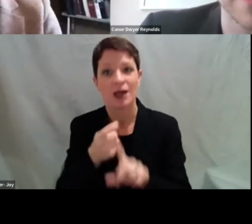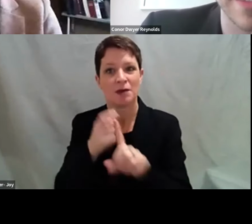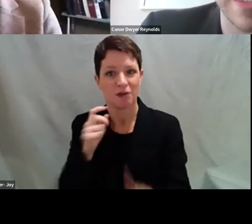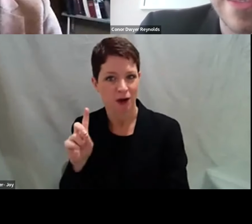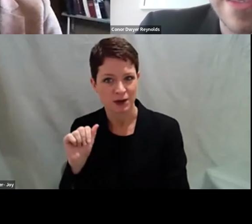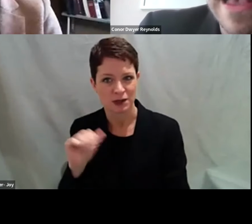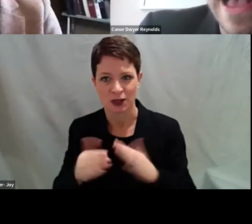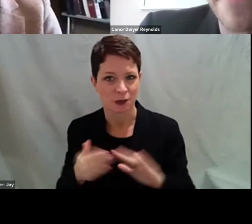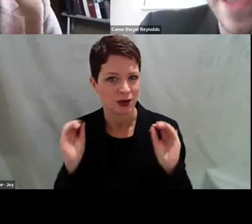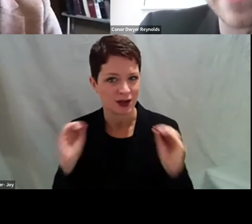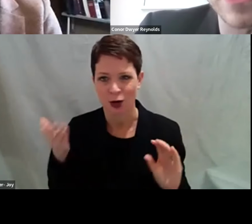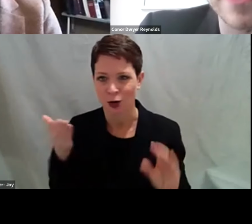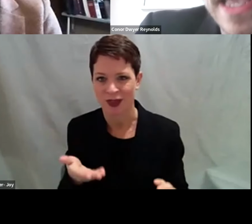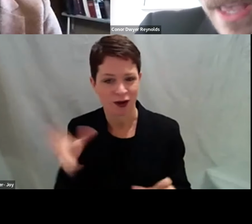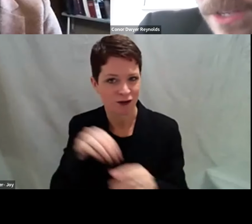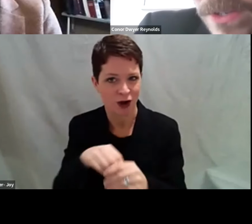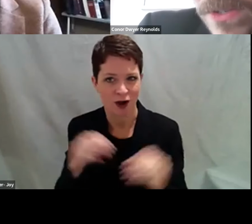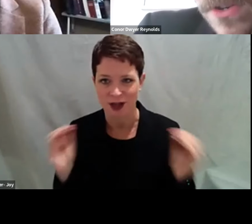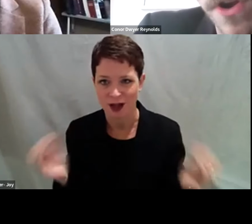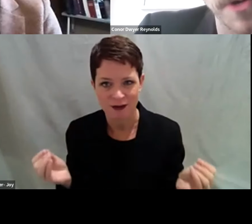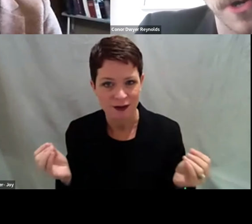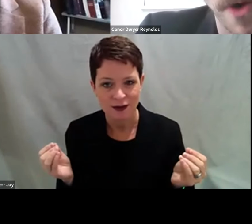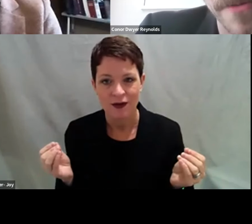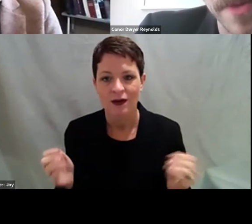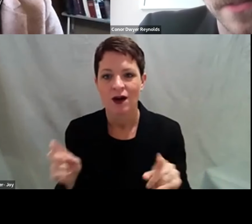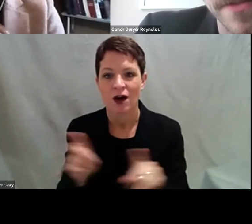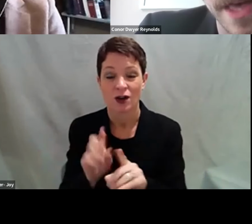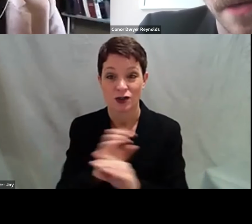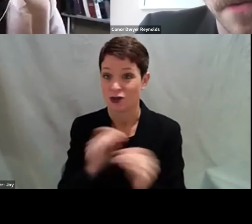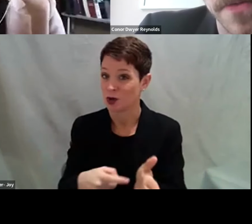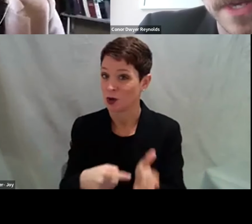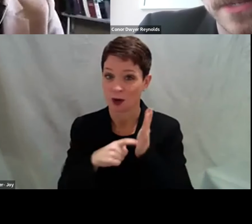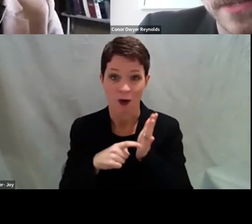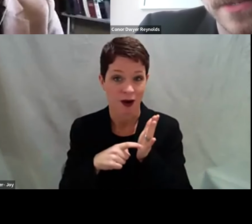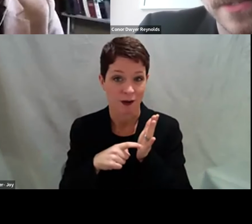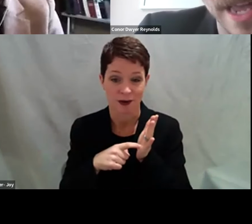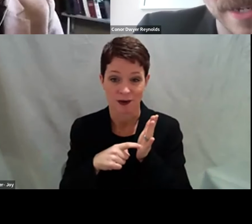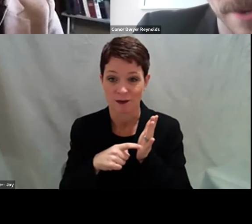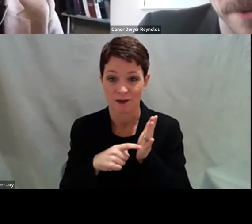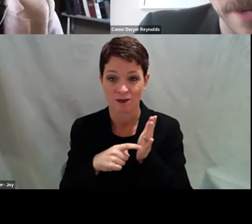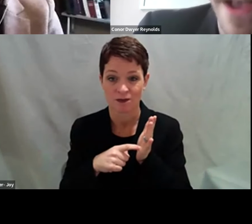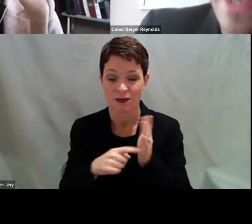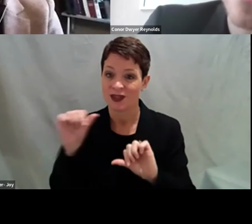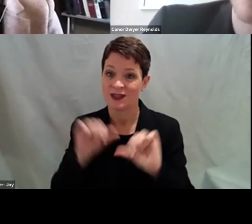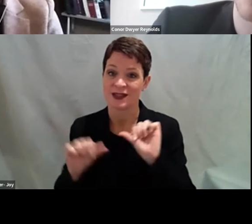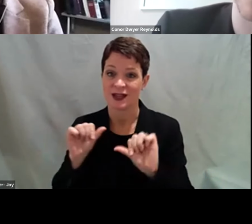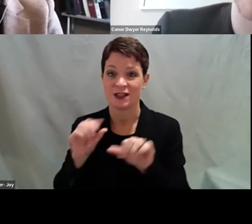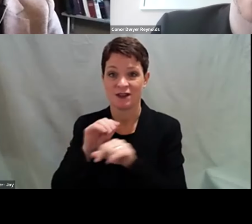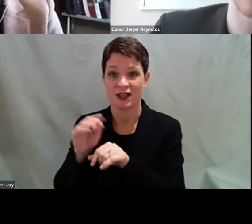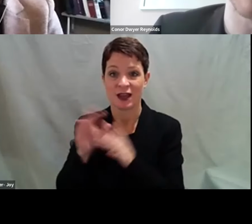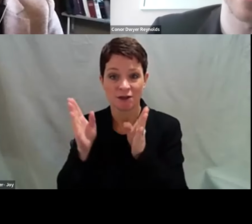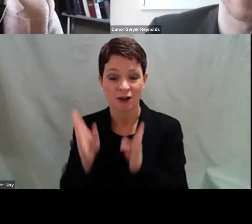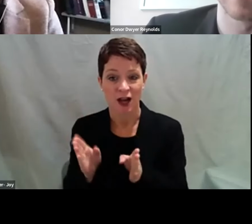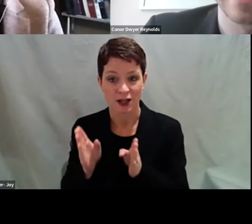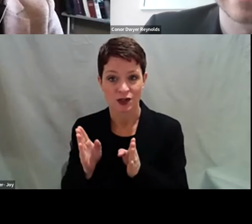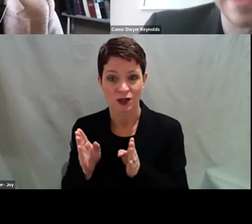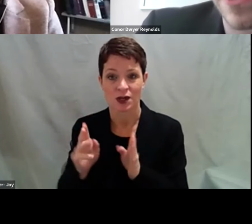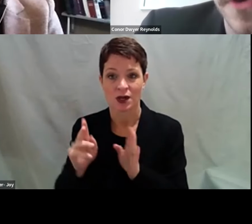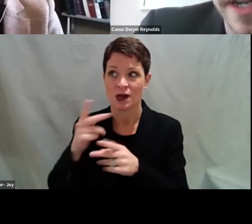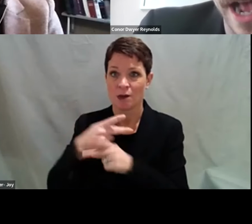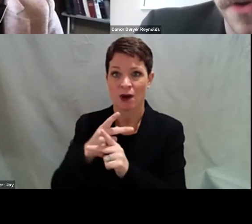disability community. And there is no requirement that these scientific advisors or the